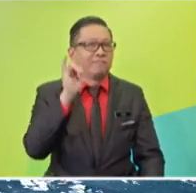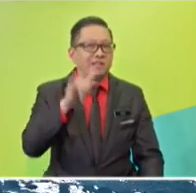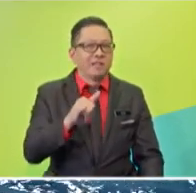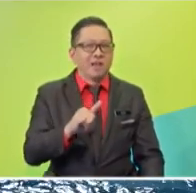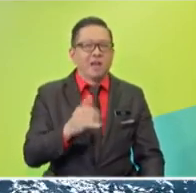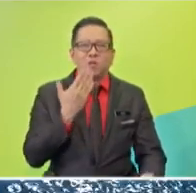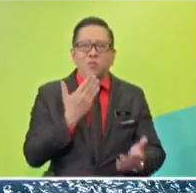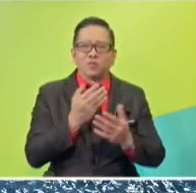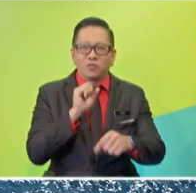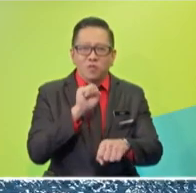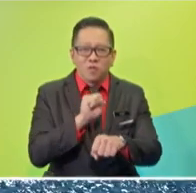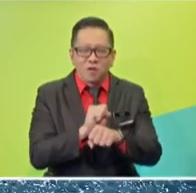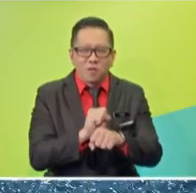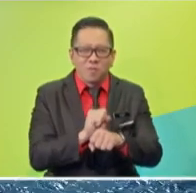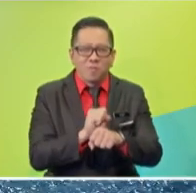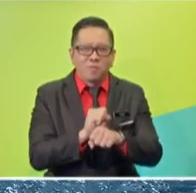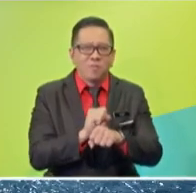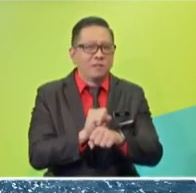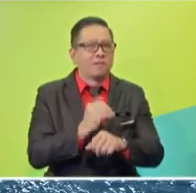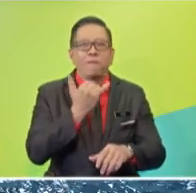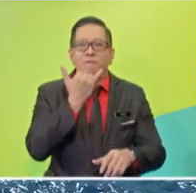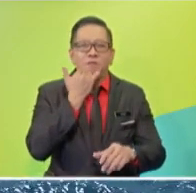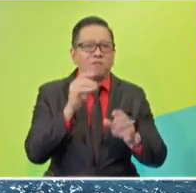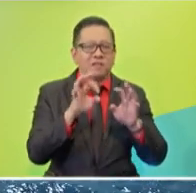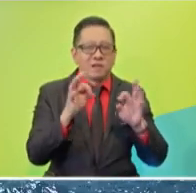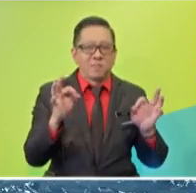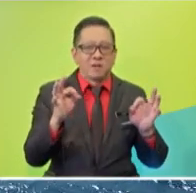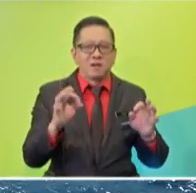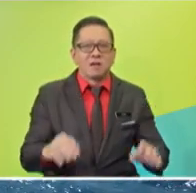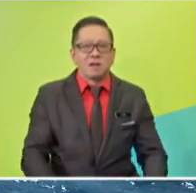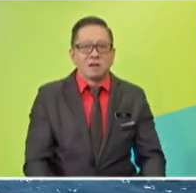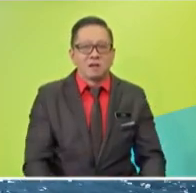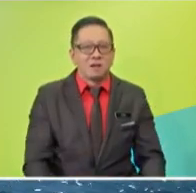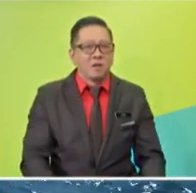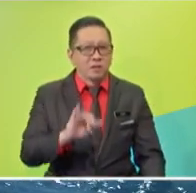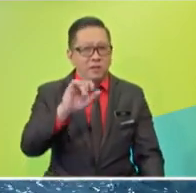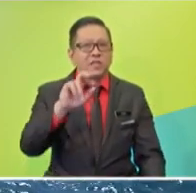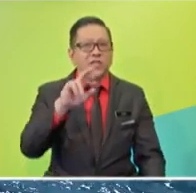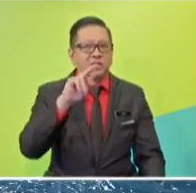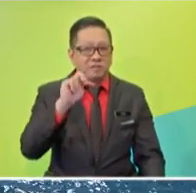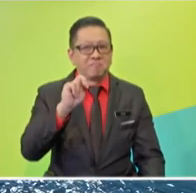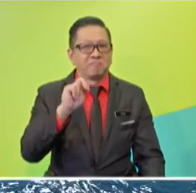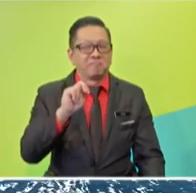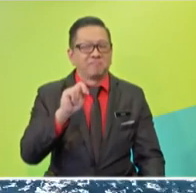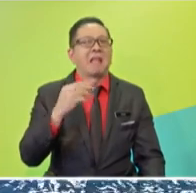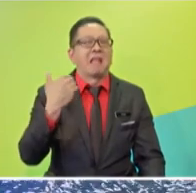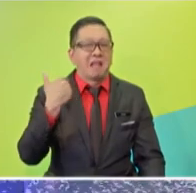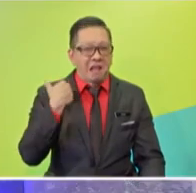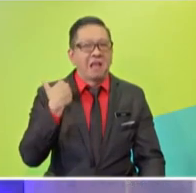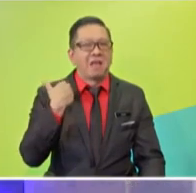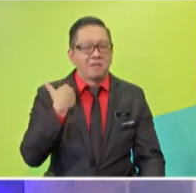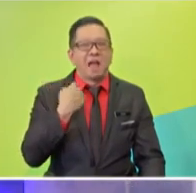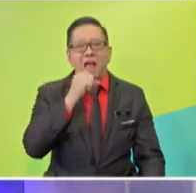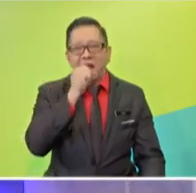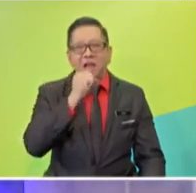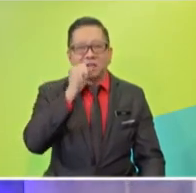Good job. It's a false statement. All right. So, Jin does eat ice cream